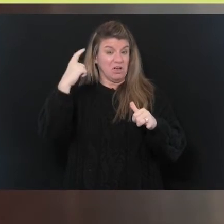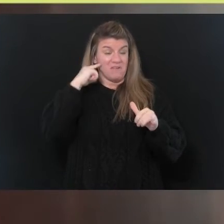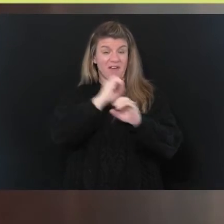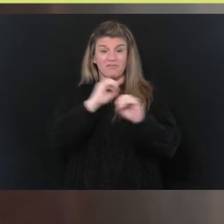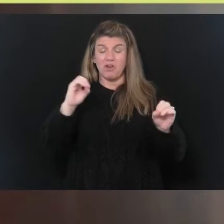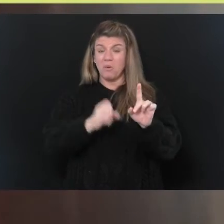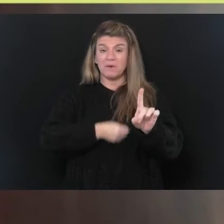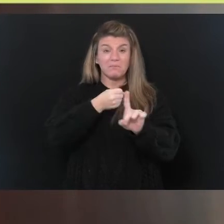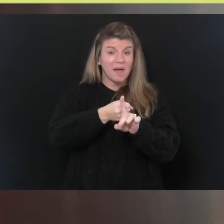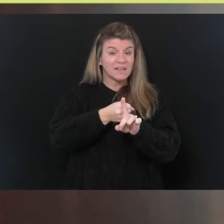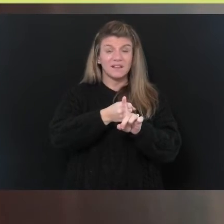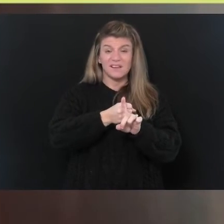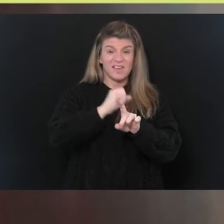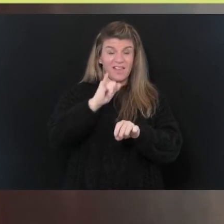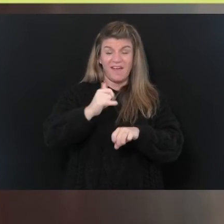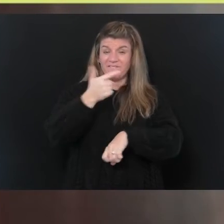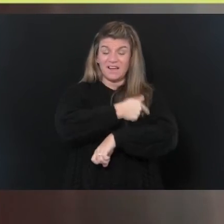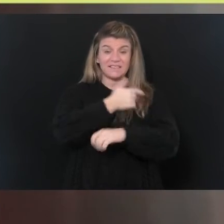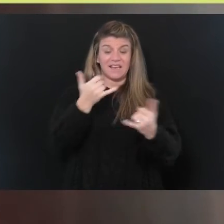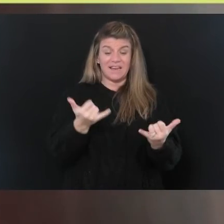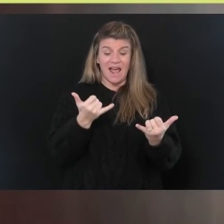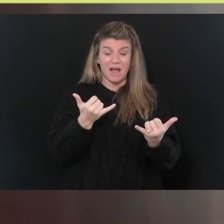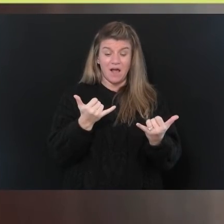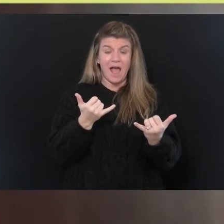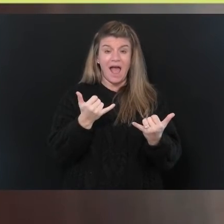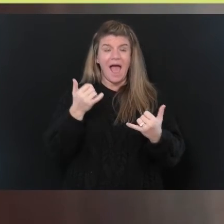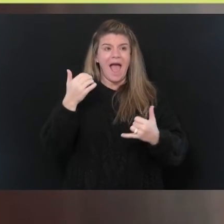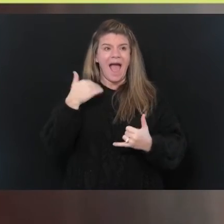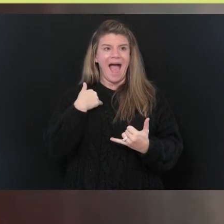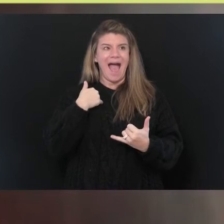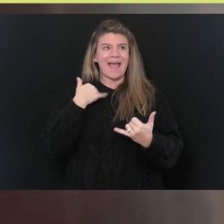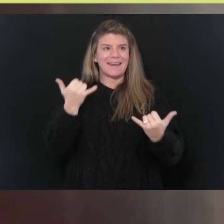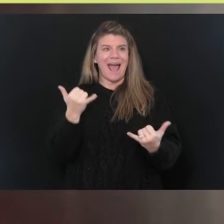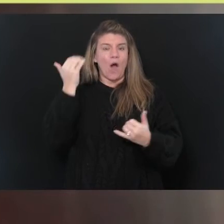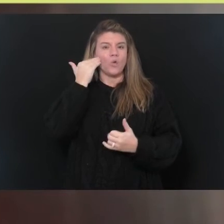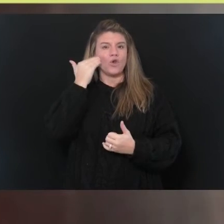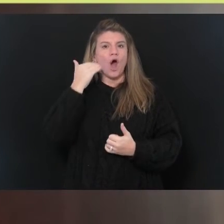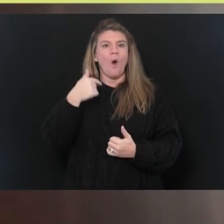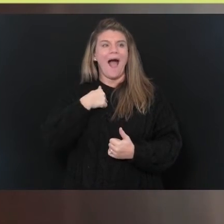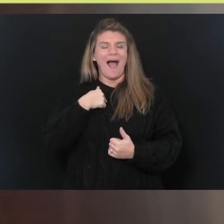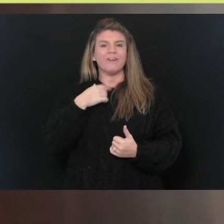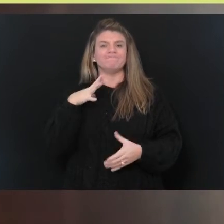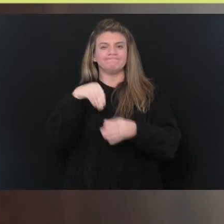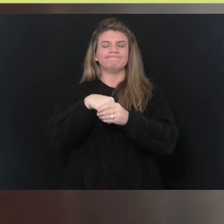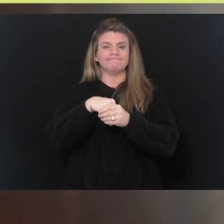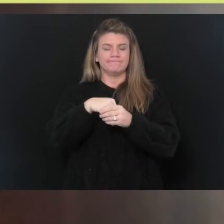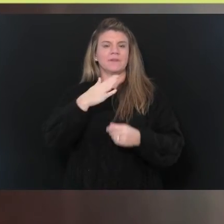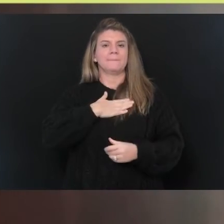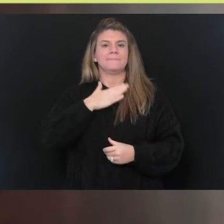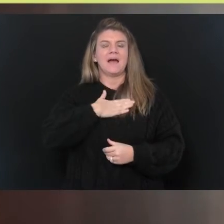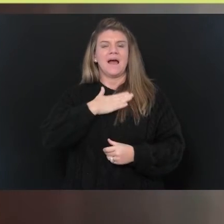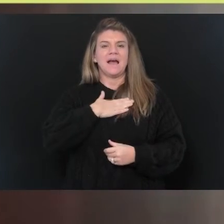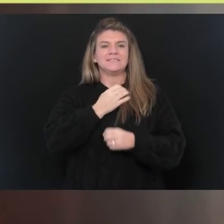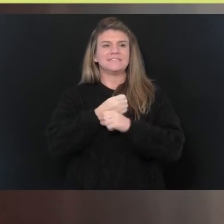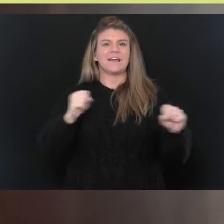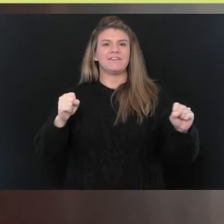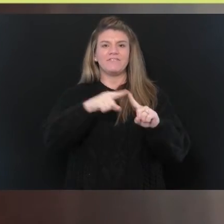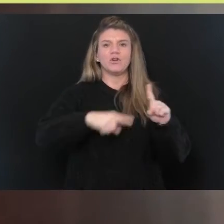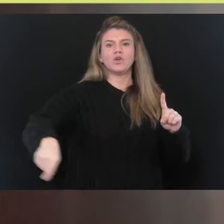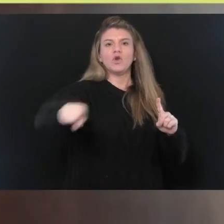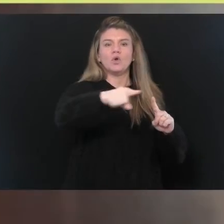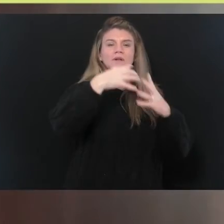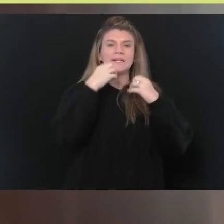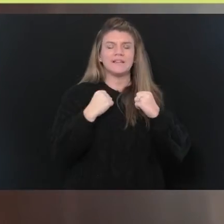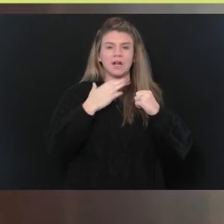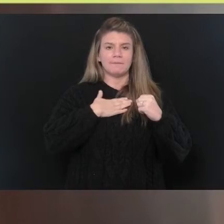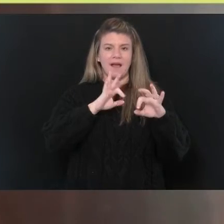all from taking the vaccine now, other than to know that I have done my part to try to protect other people that are dear to